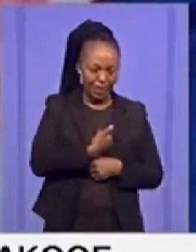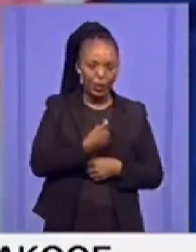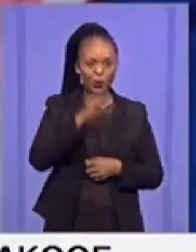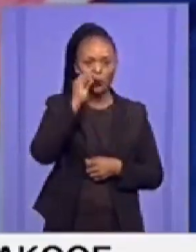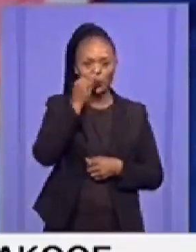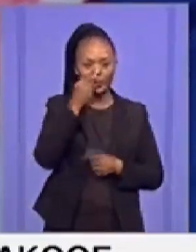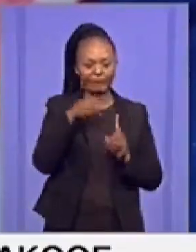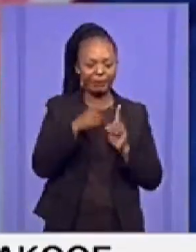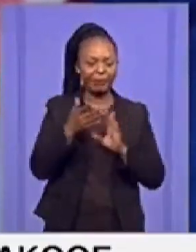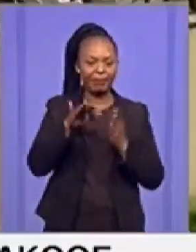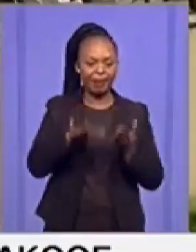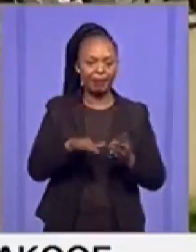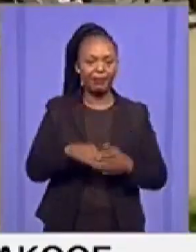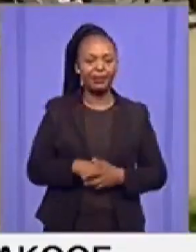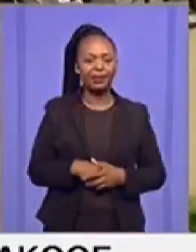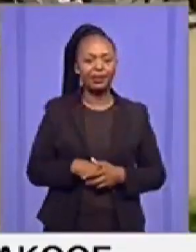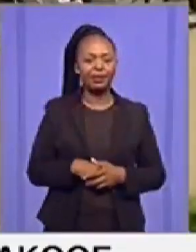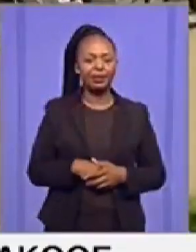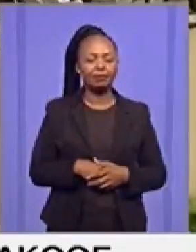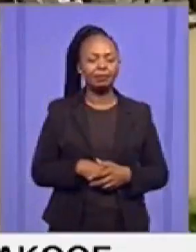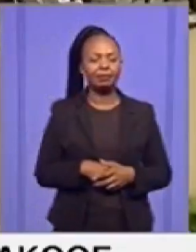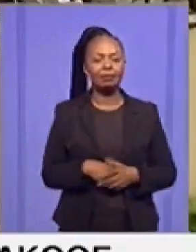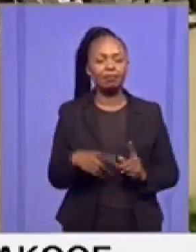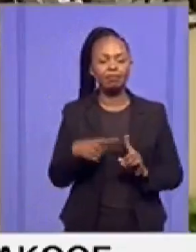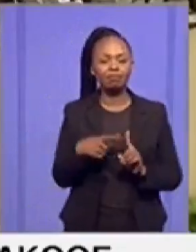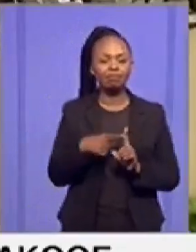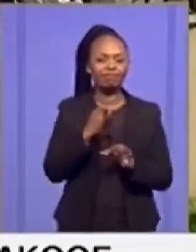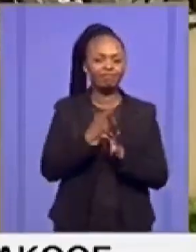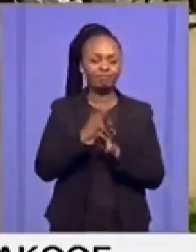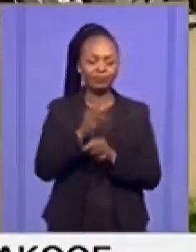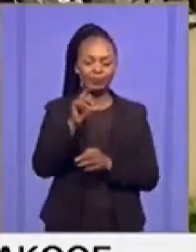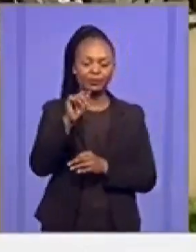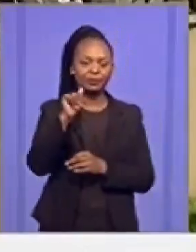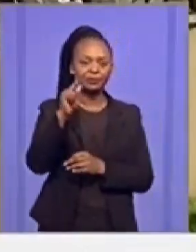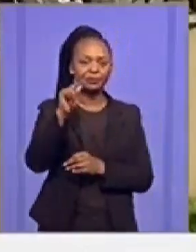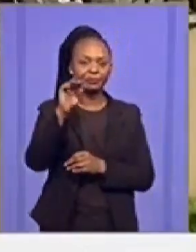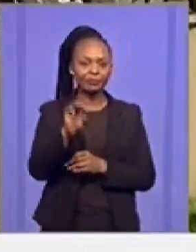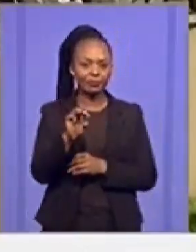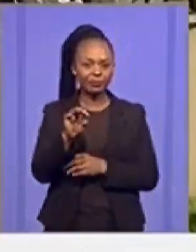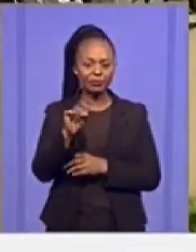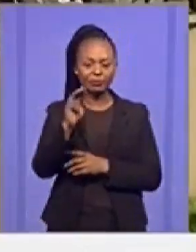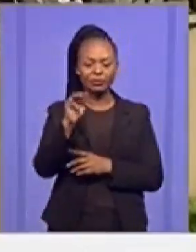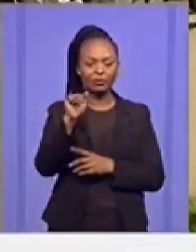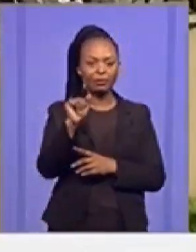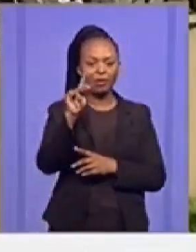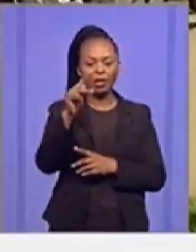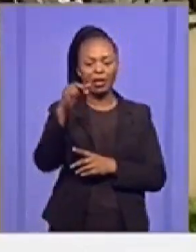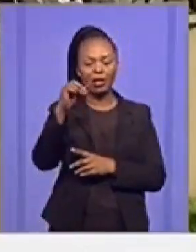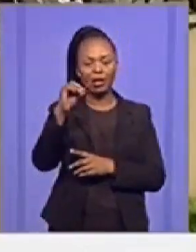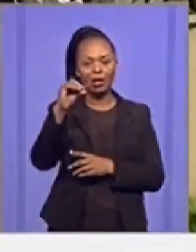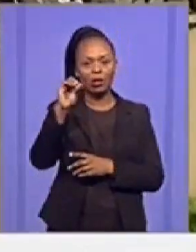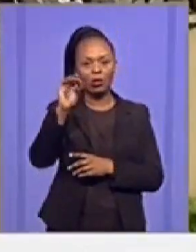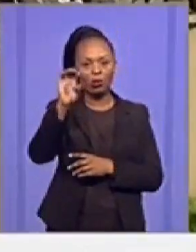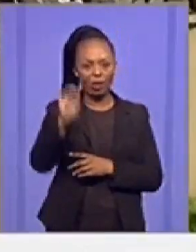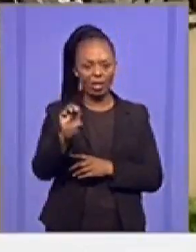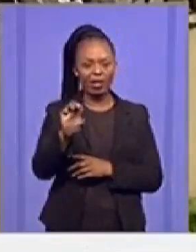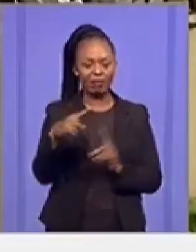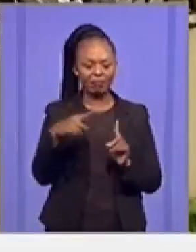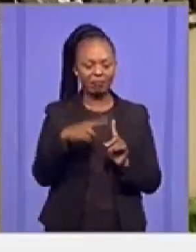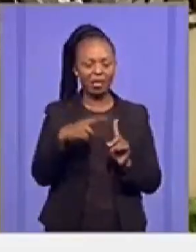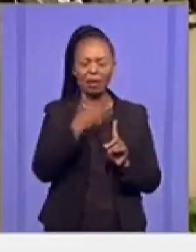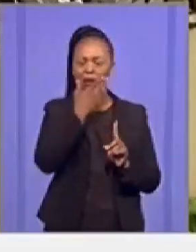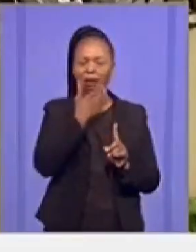ke Magwe. Ntate Tate Magwe lapeng mona la ha Magwe ene le motho e mong a